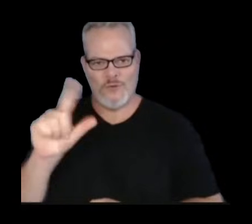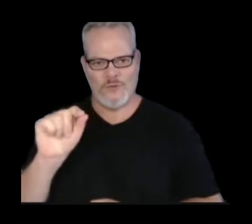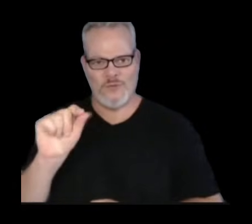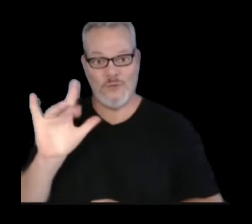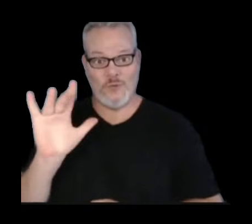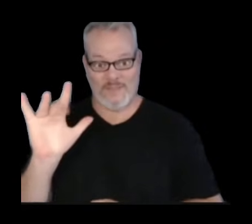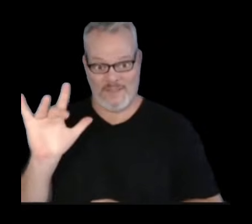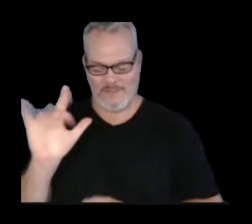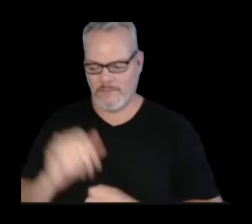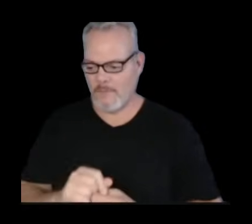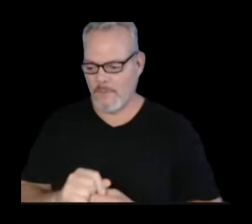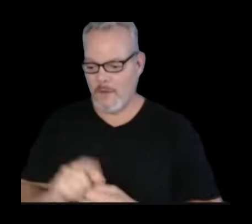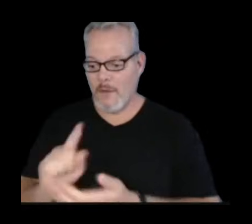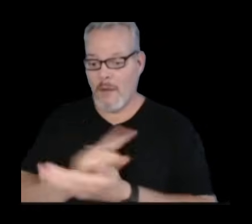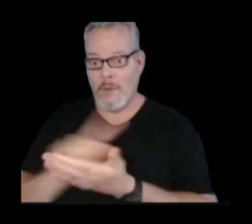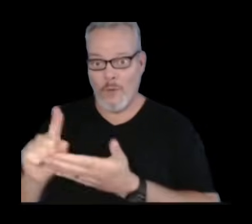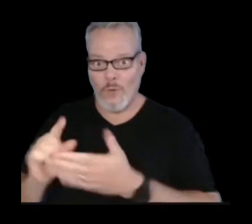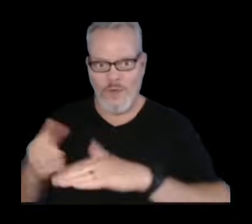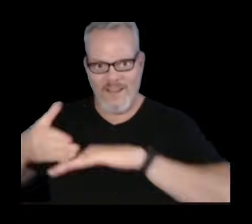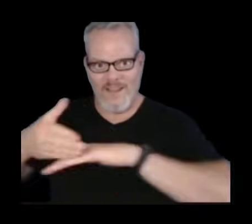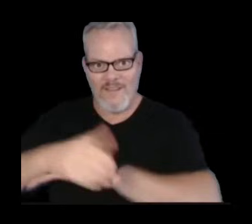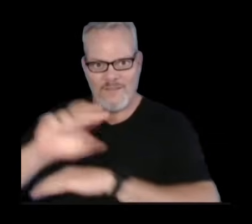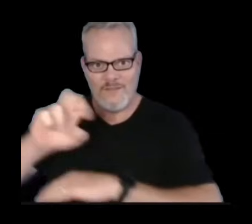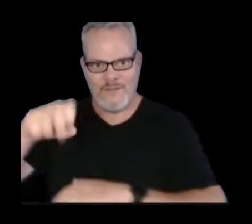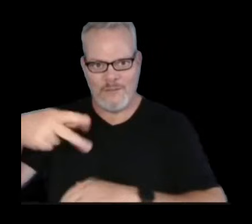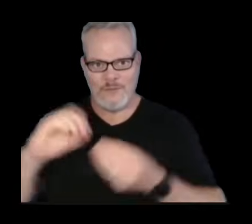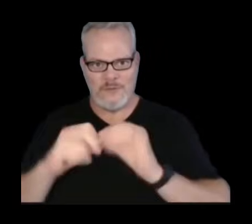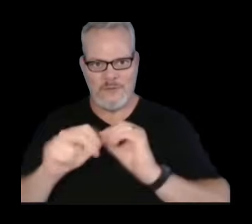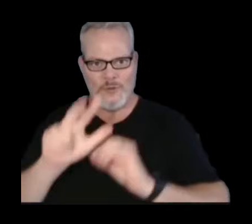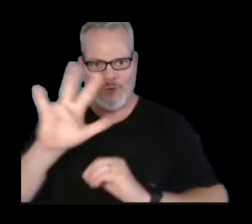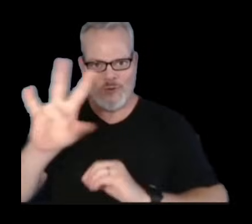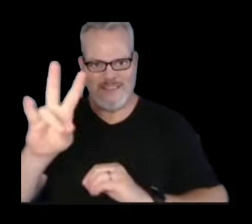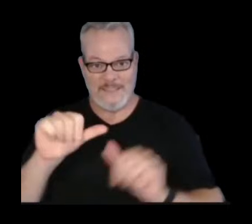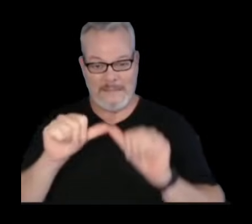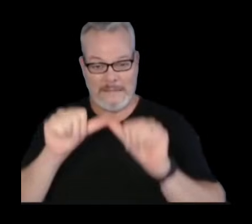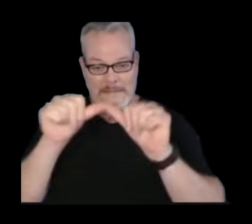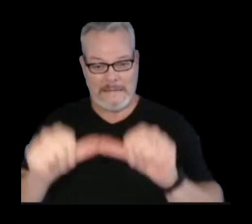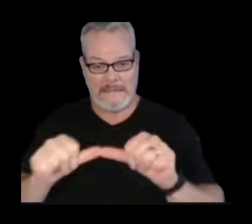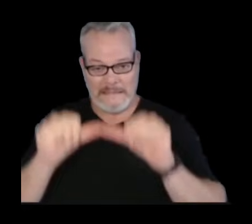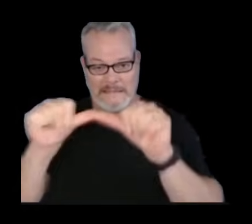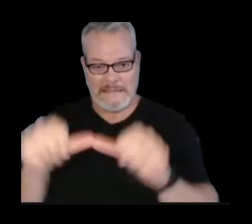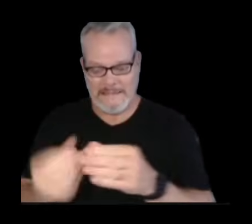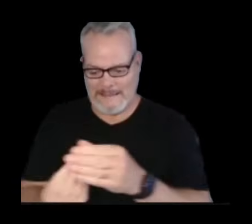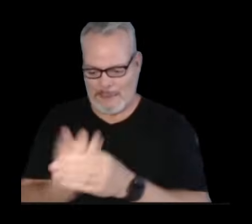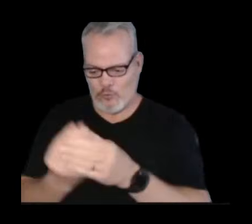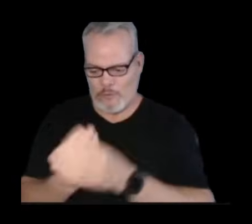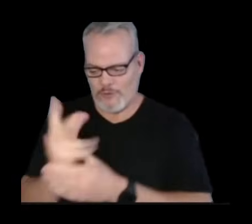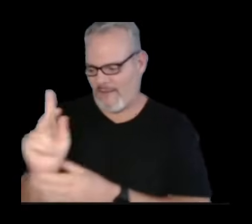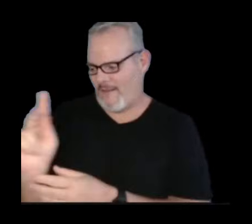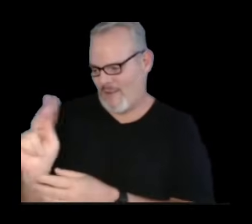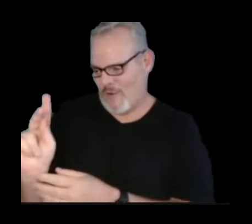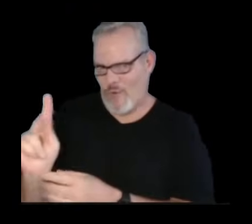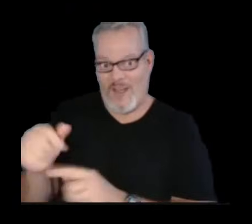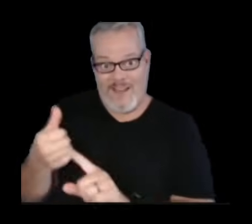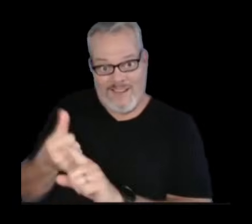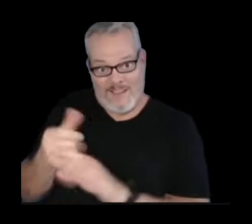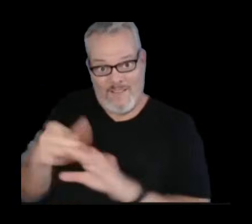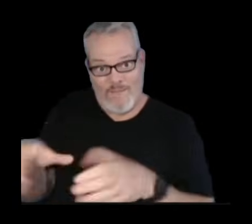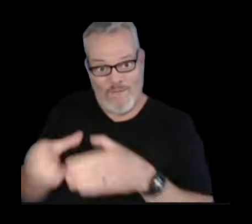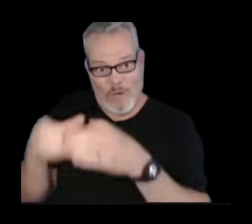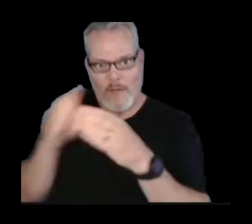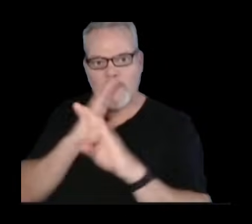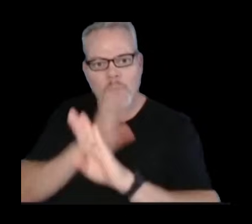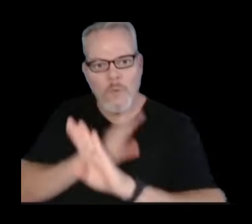In the week following episode 37 of Kilauea's ongoing summit eruption, the volcano has been fairly